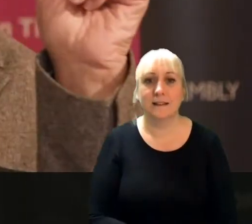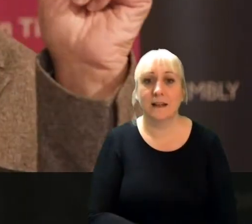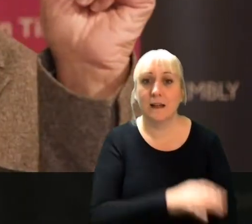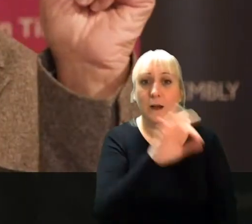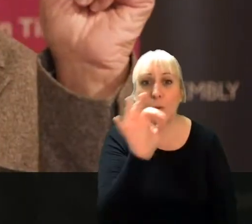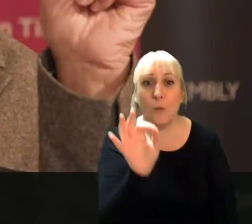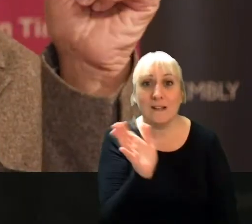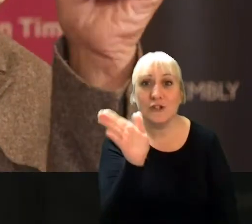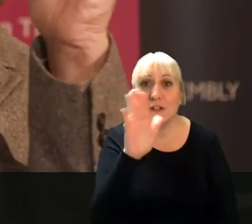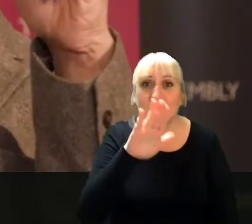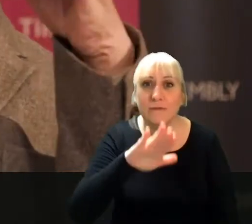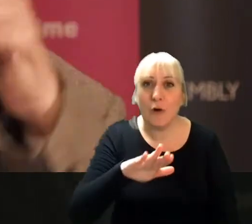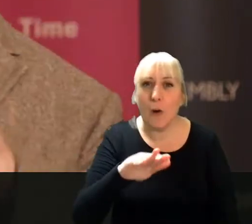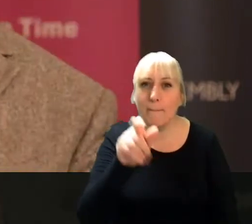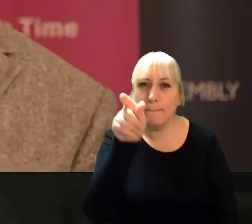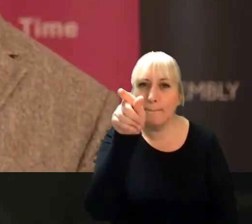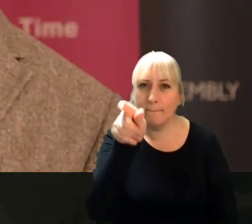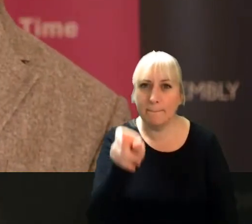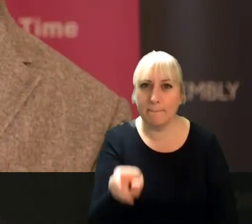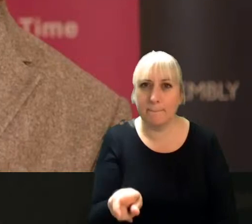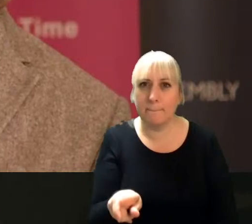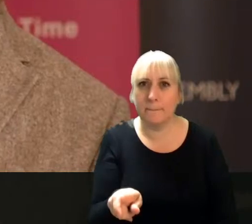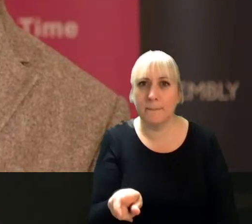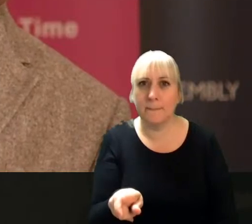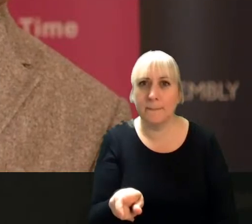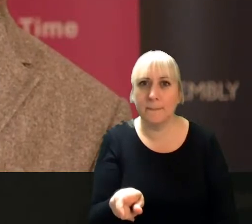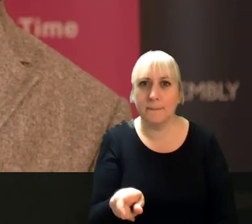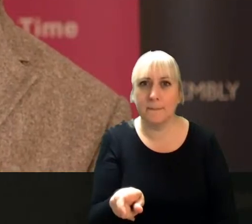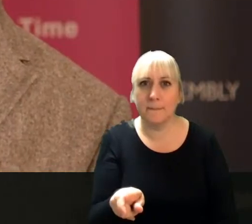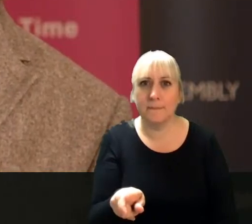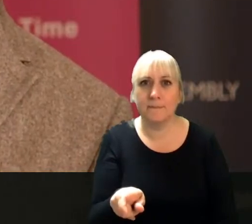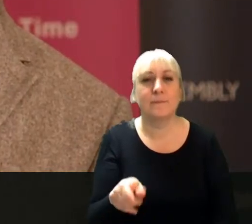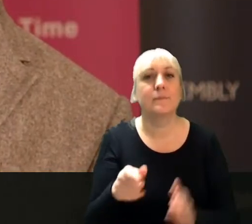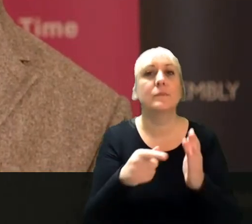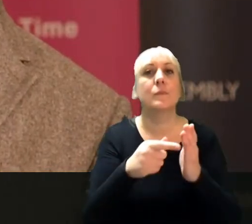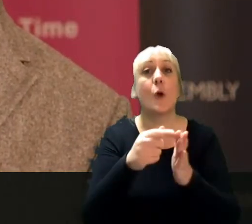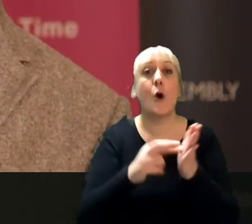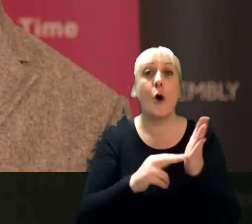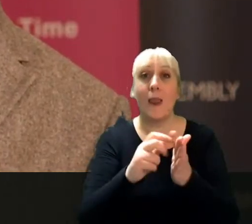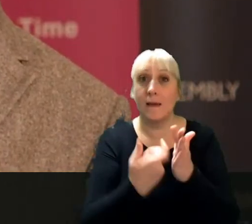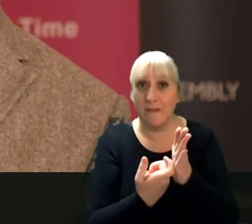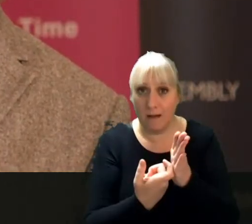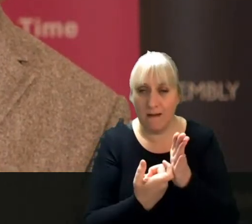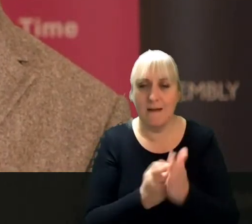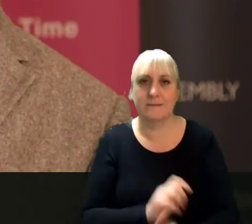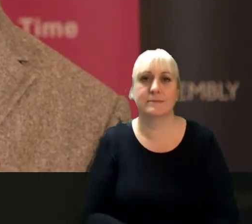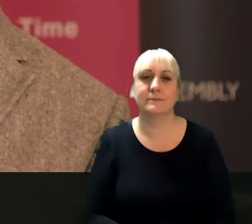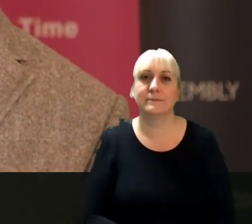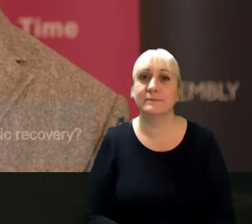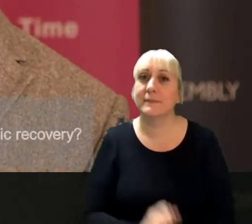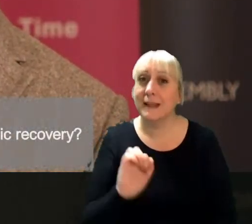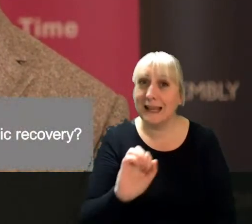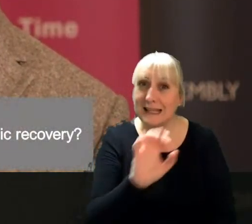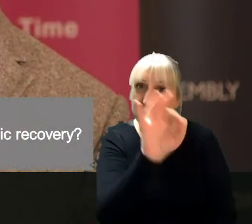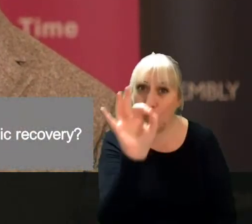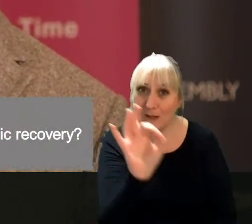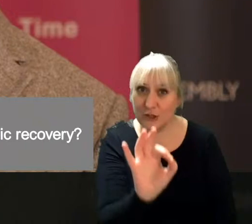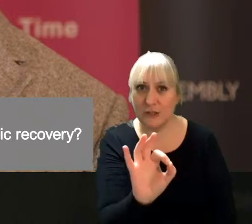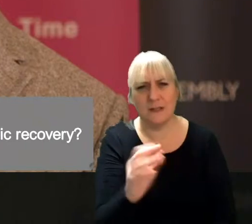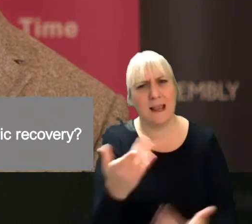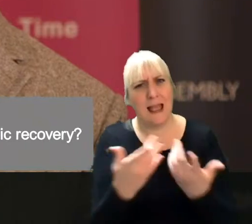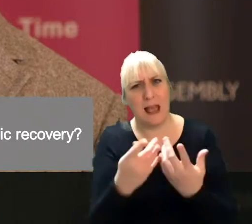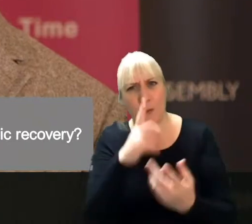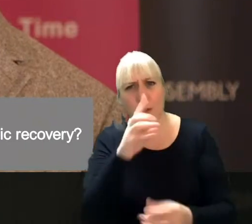hold on. Right, sorry, it's from Oliver. And the question is, how are you ensuring disabled